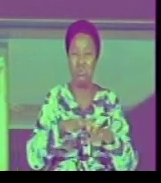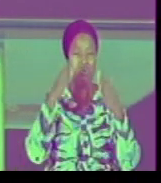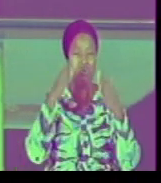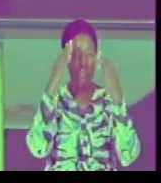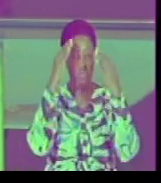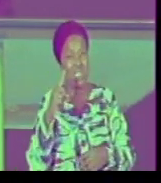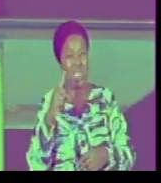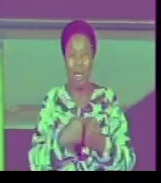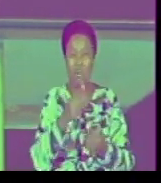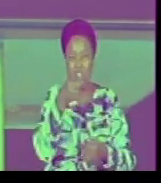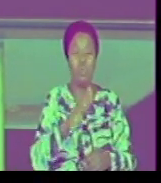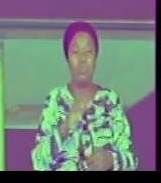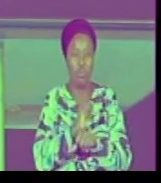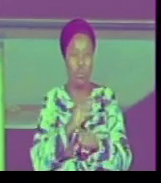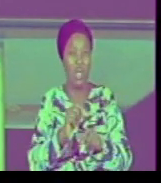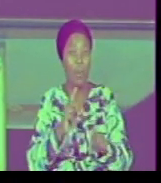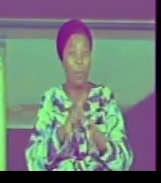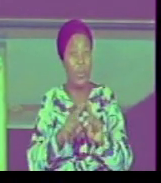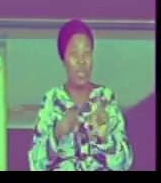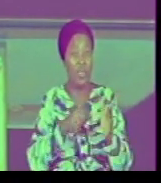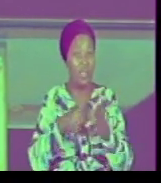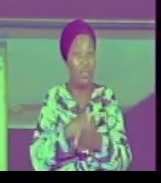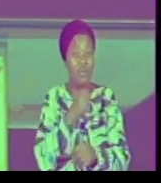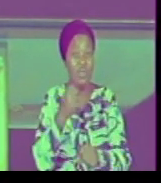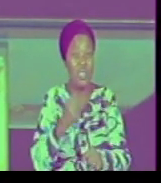year you will not miss your blessing.